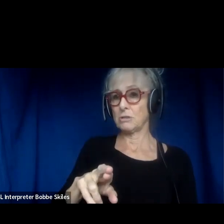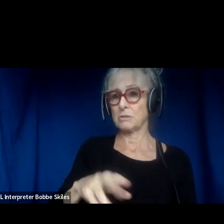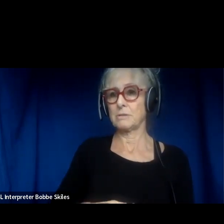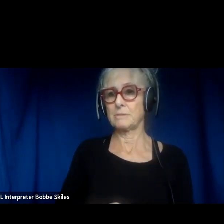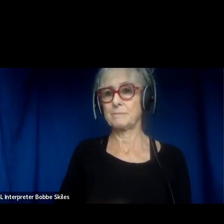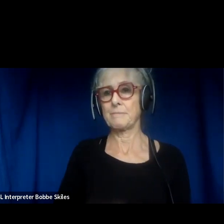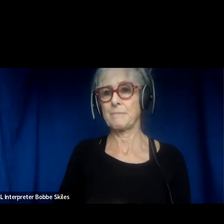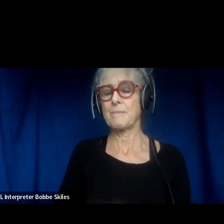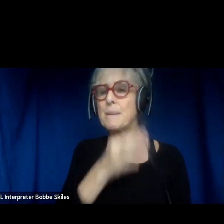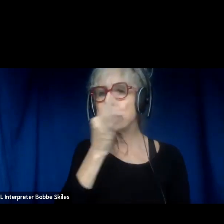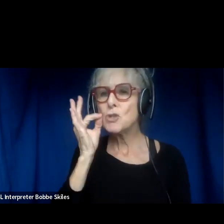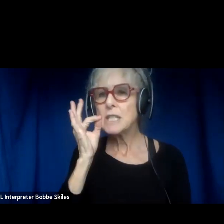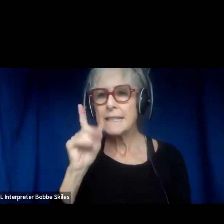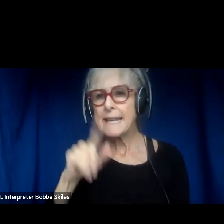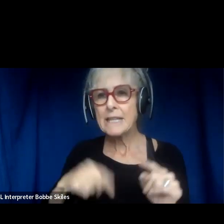You're muted, sir.